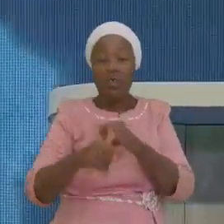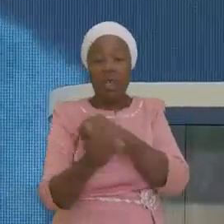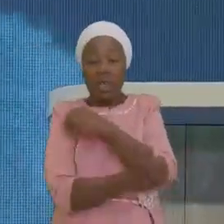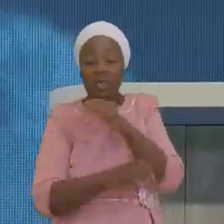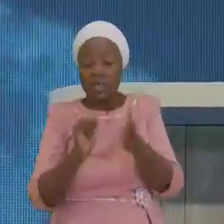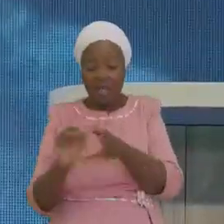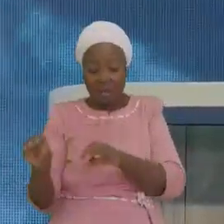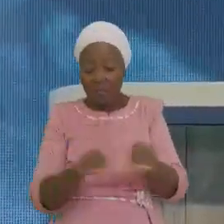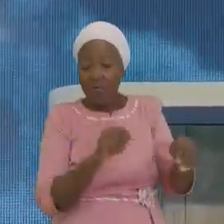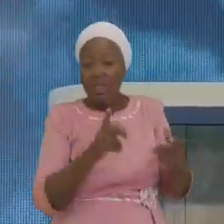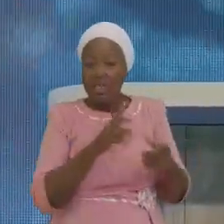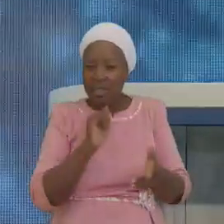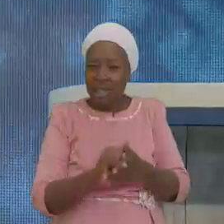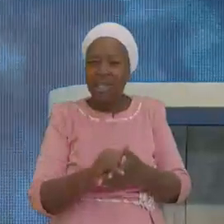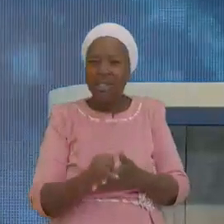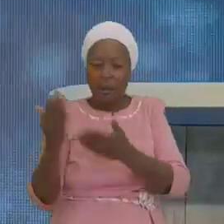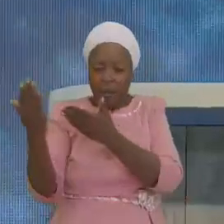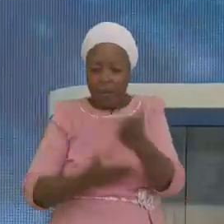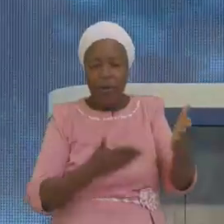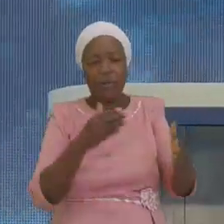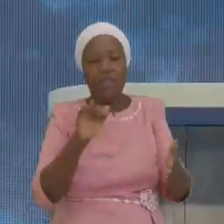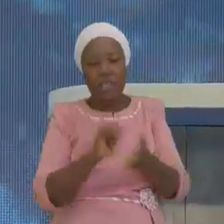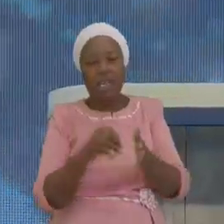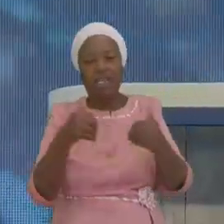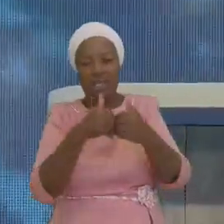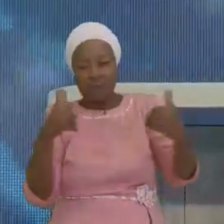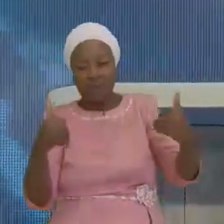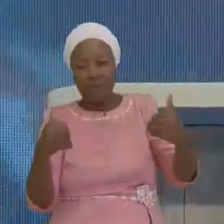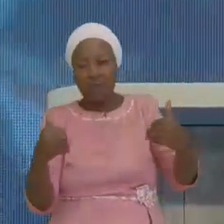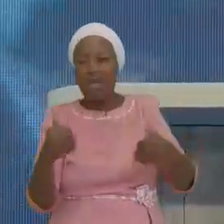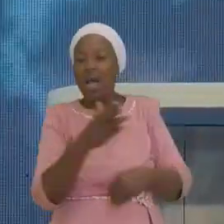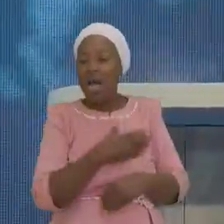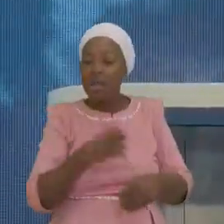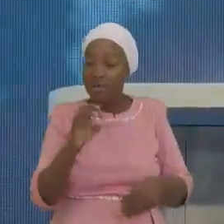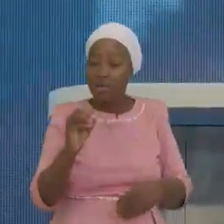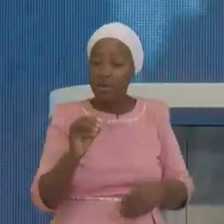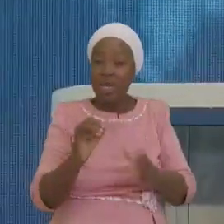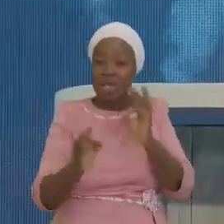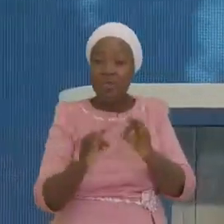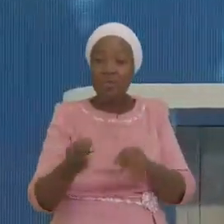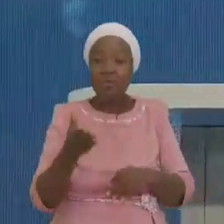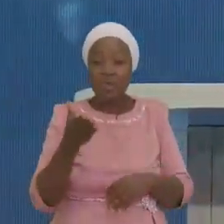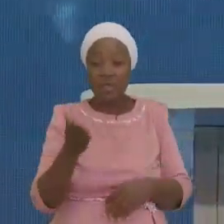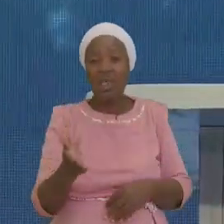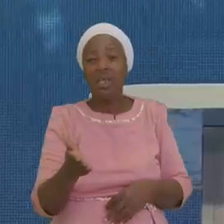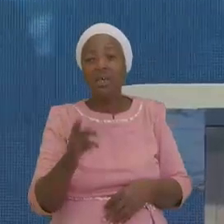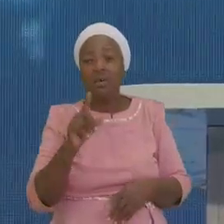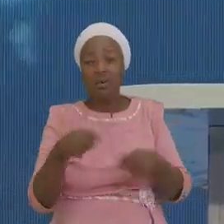that caused the separation. And so, if there's going to be any